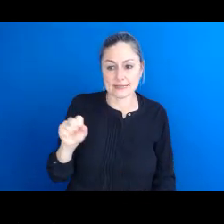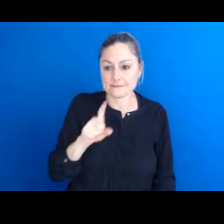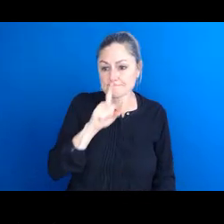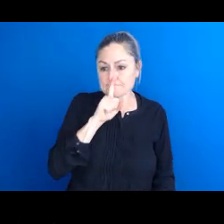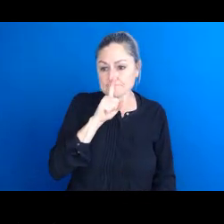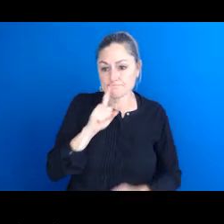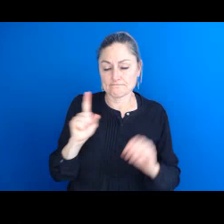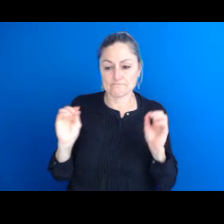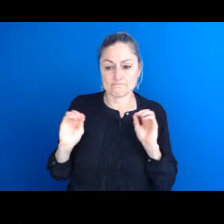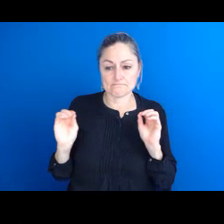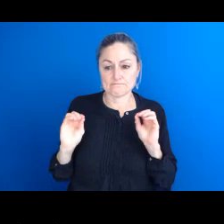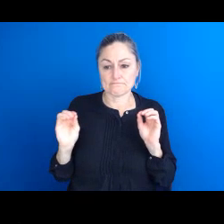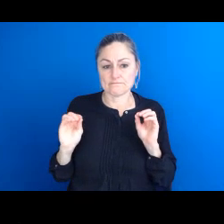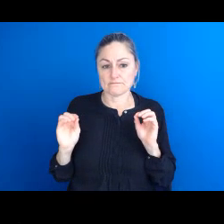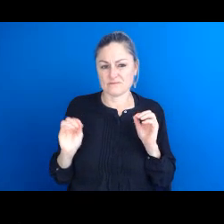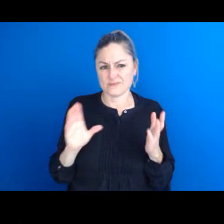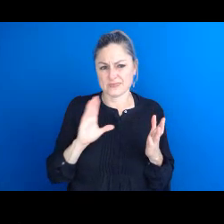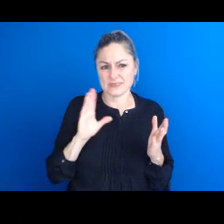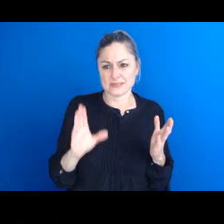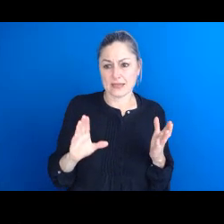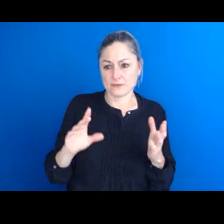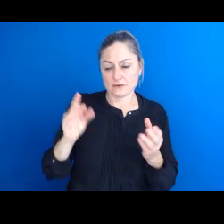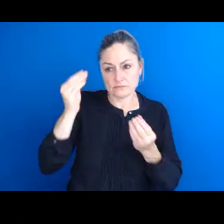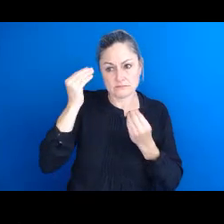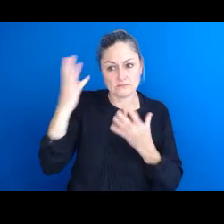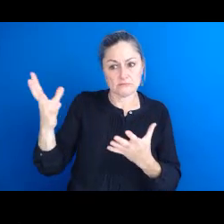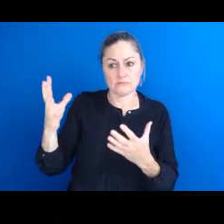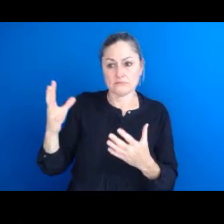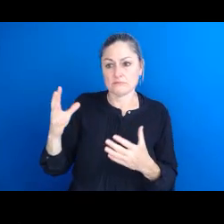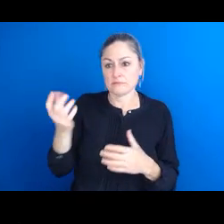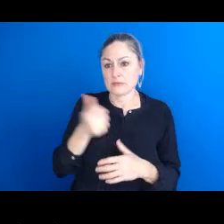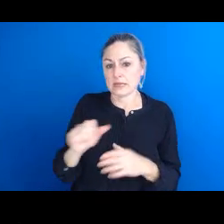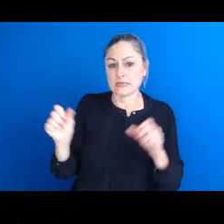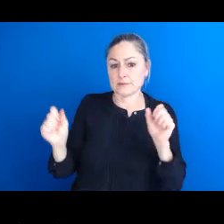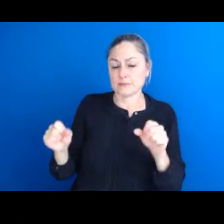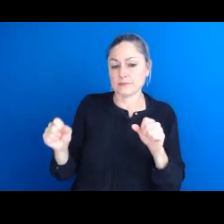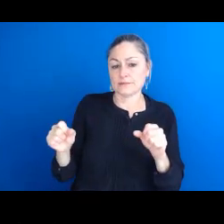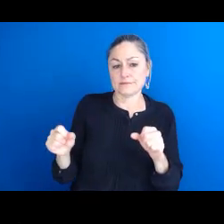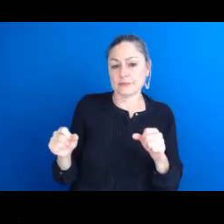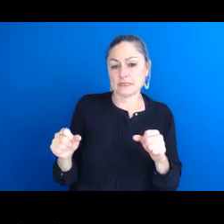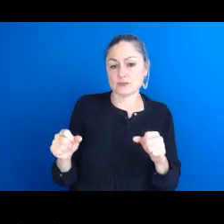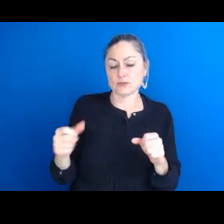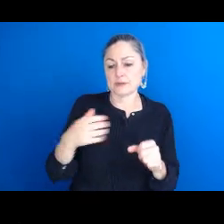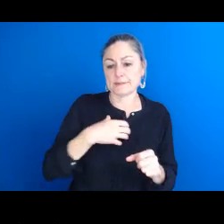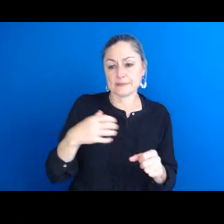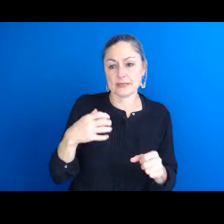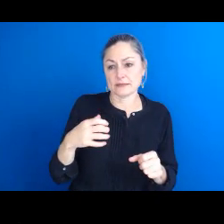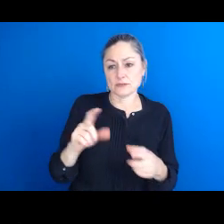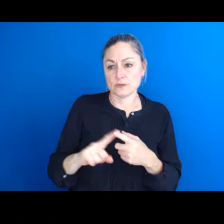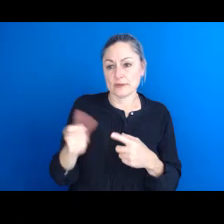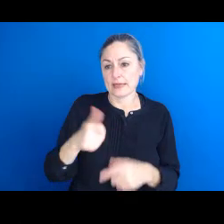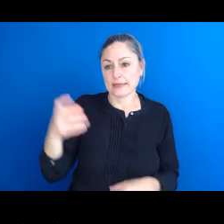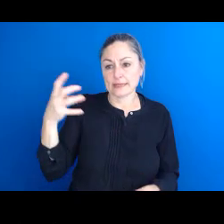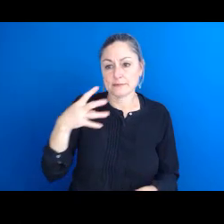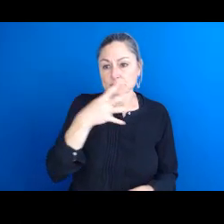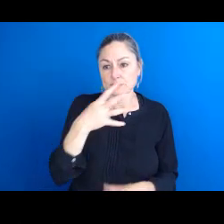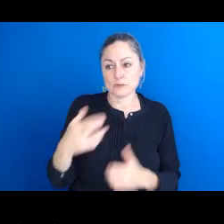and we would never report any potential complainants to any immigration